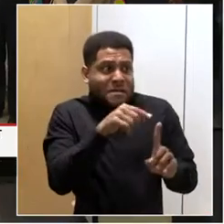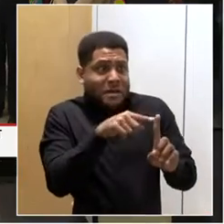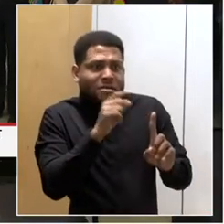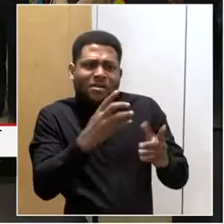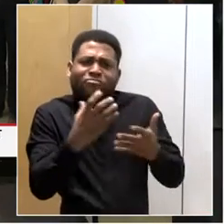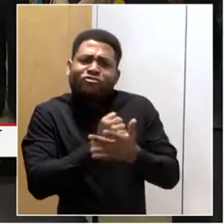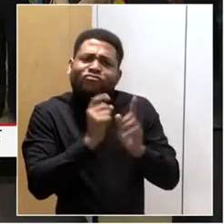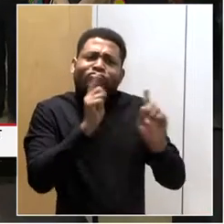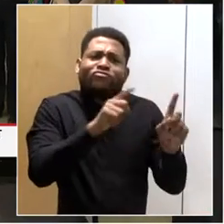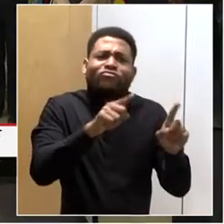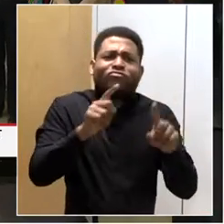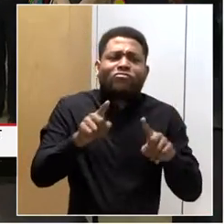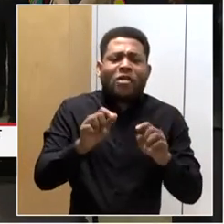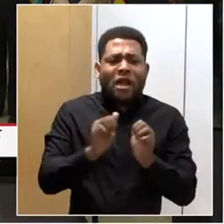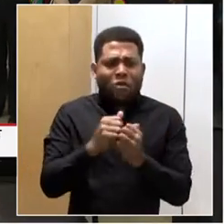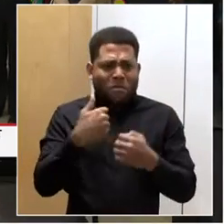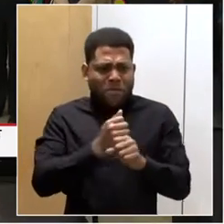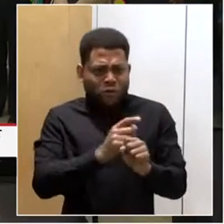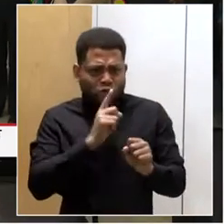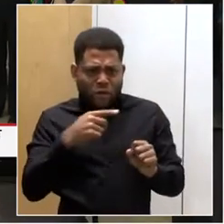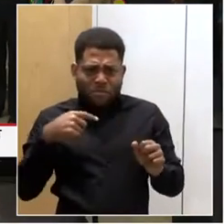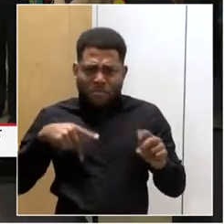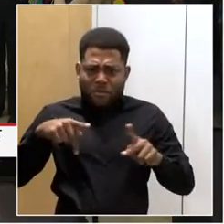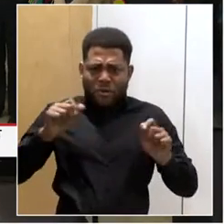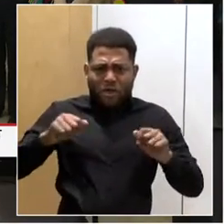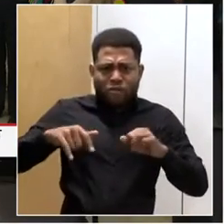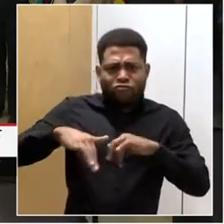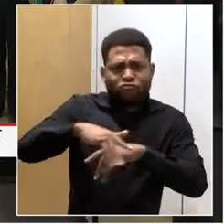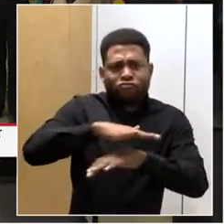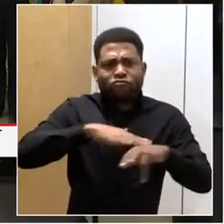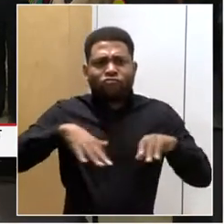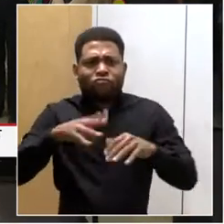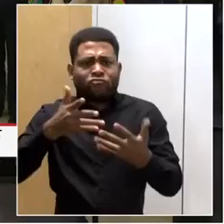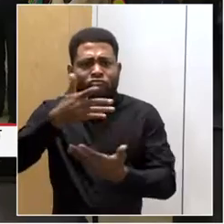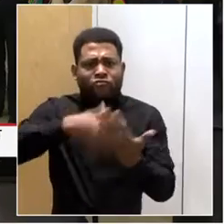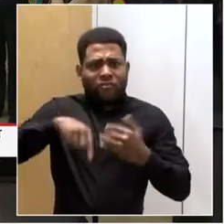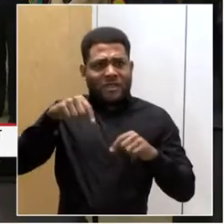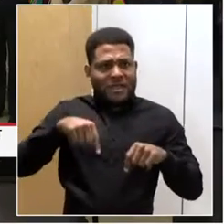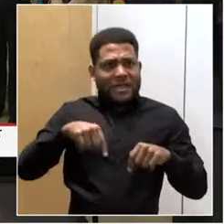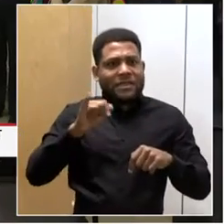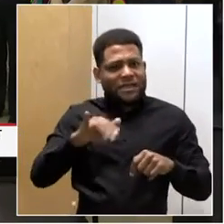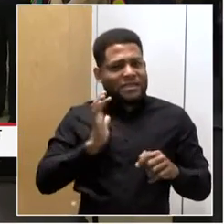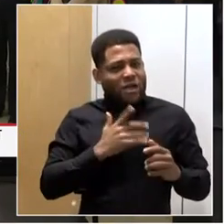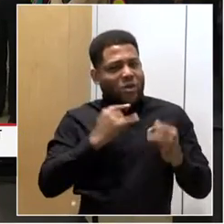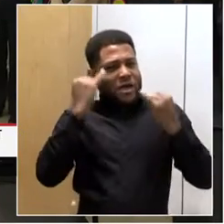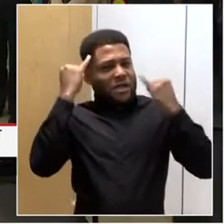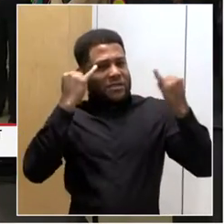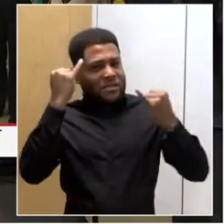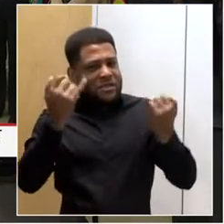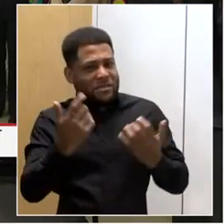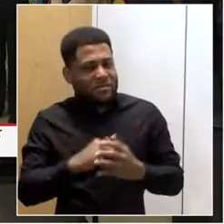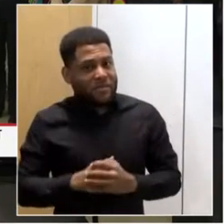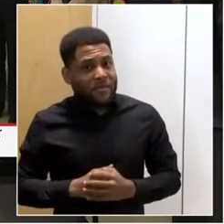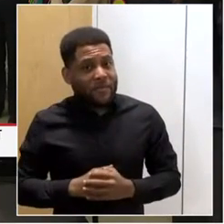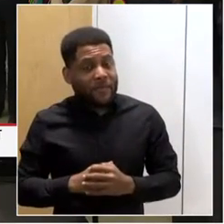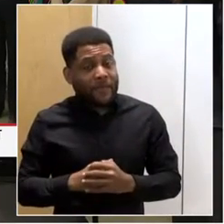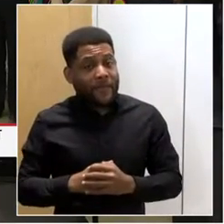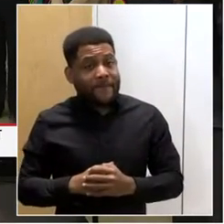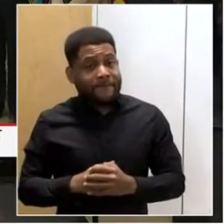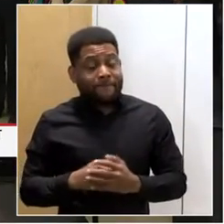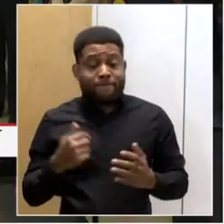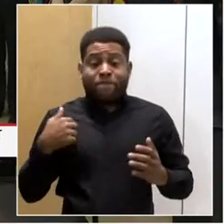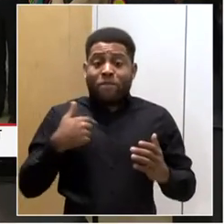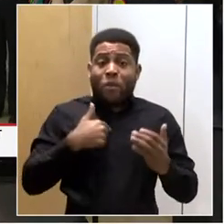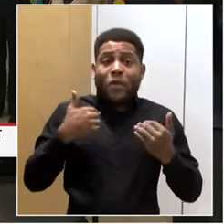and a pedestrian realm along I Street? Those are some of the big ideas that we have. On the other side of downtown, we're also undertaking some really